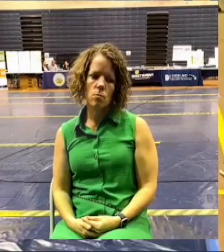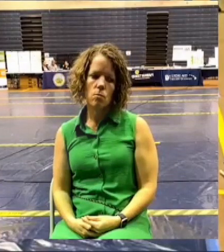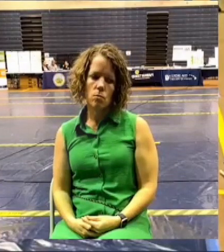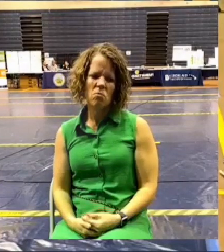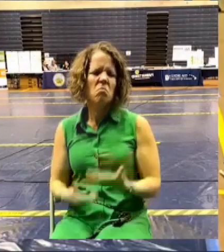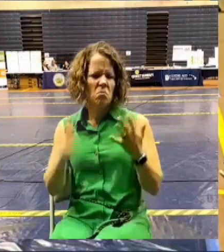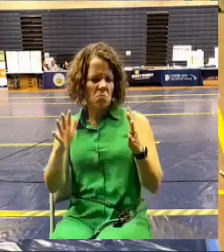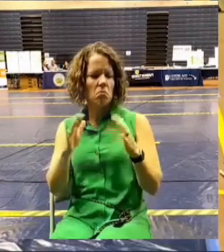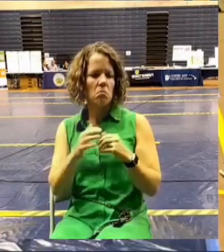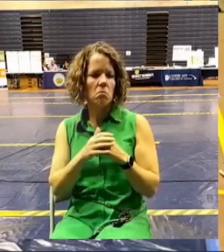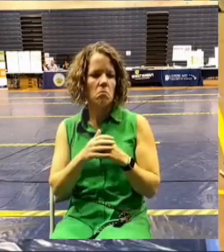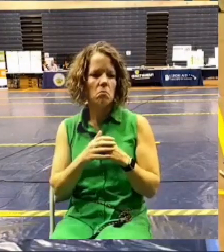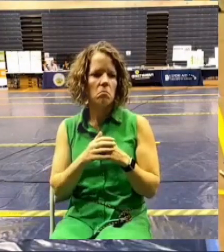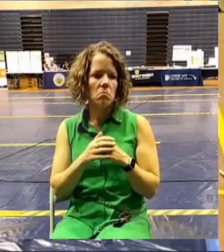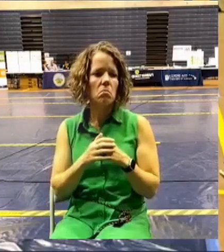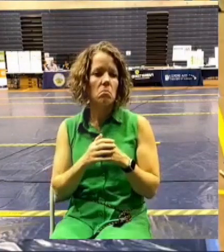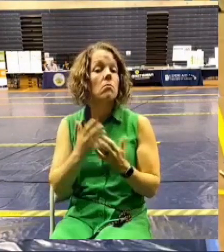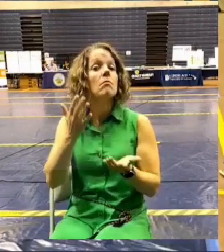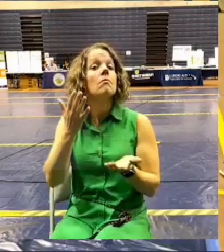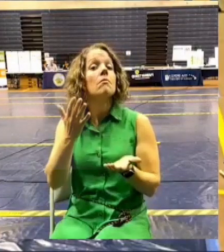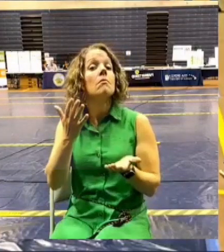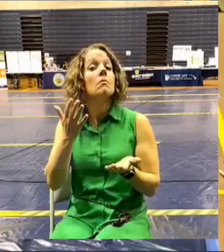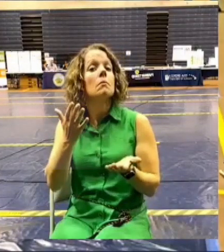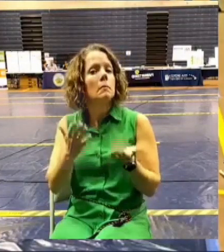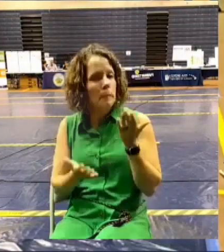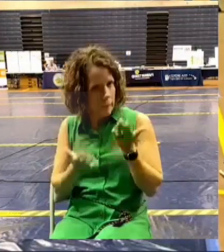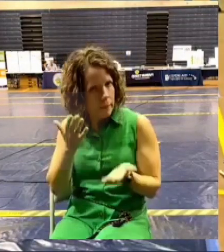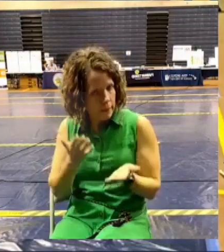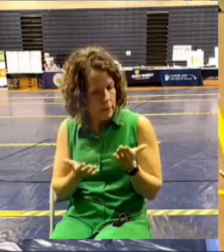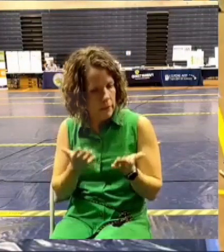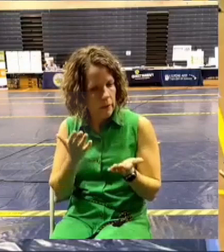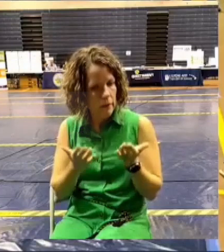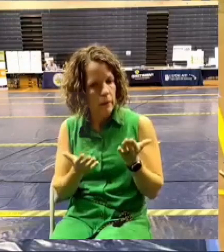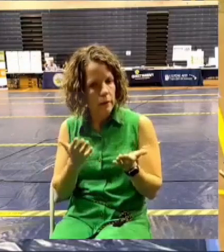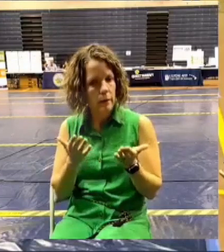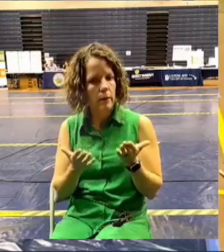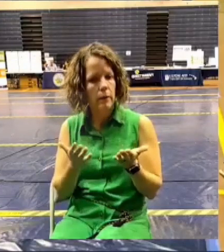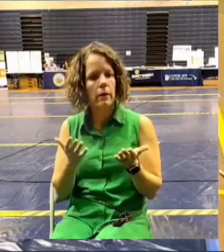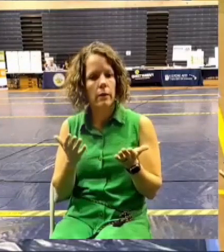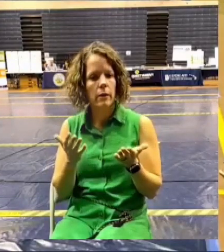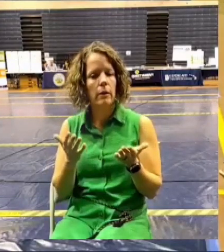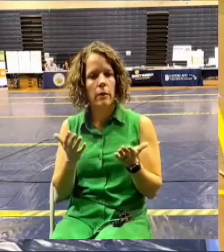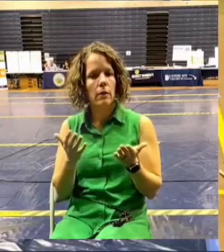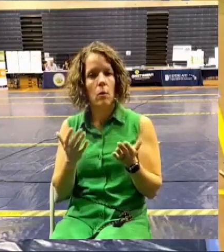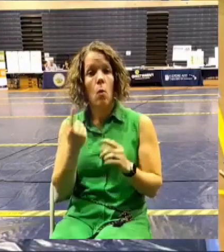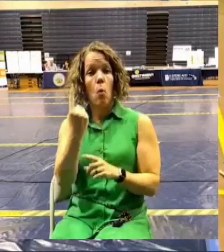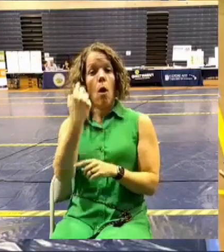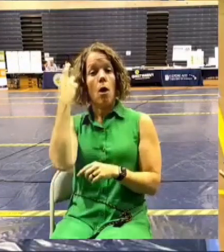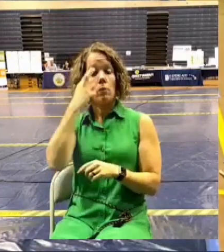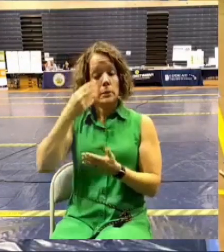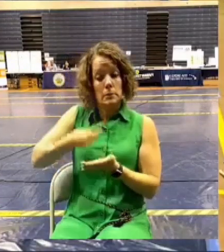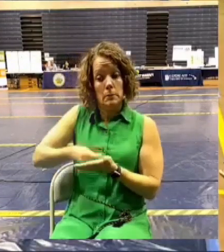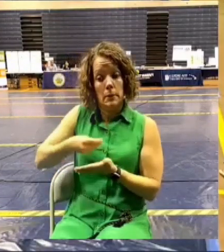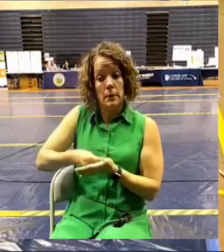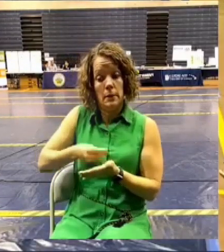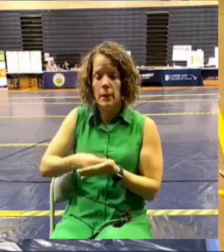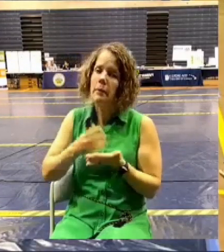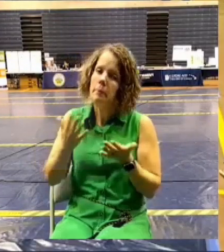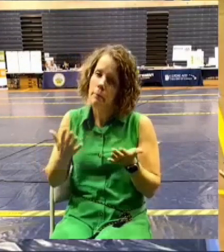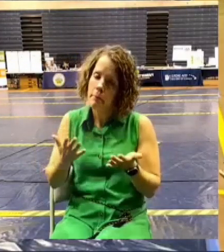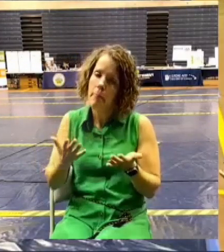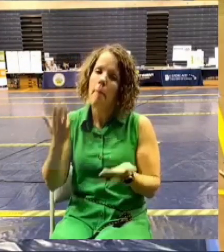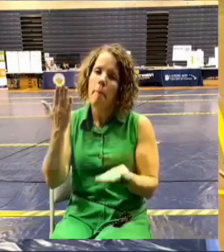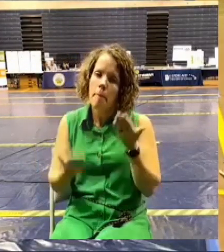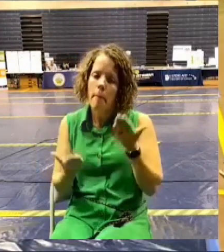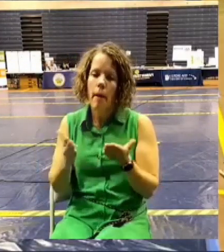That's the obvious reason, but there may be things that happen to cause someone to be evicted other